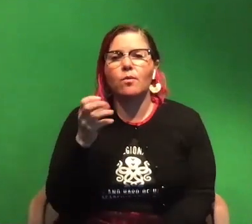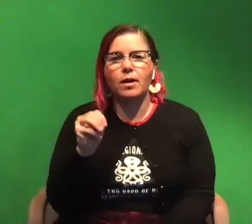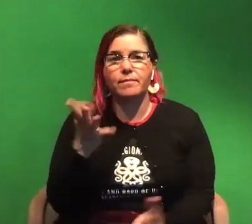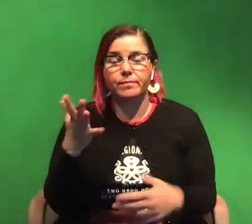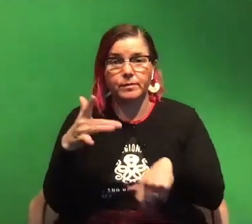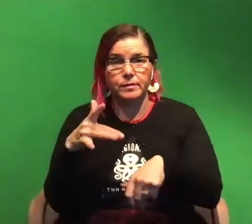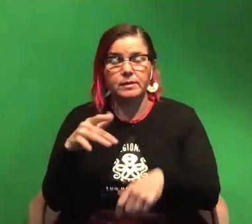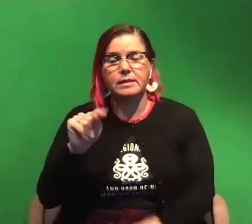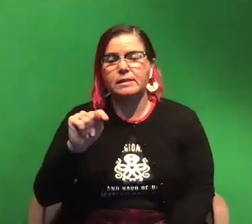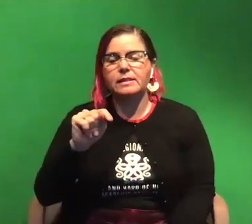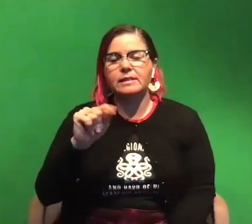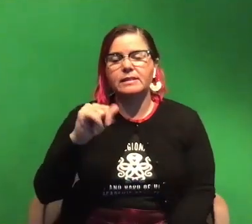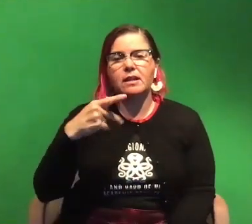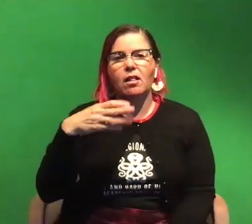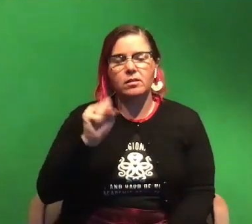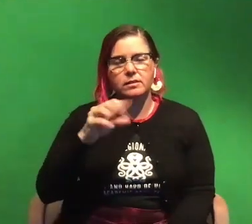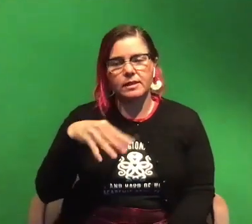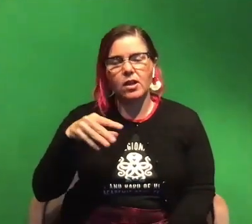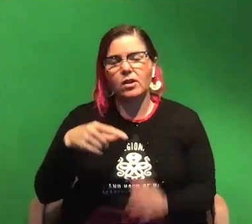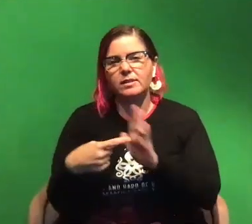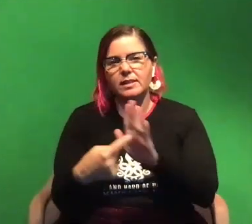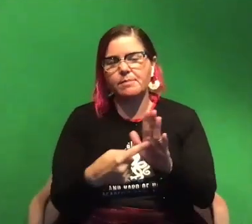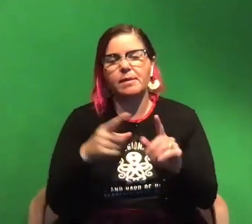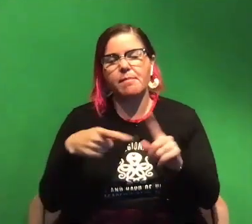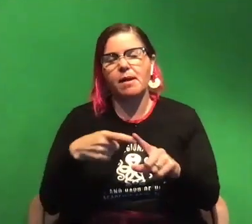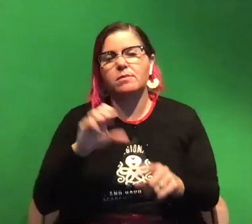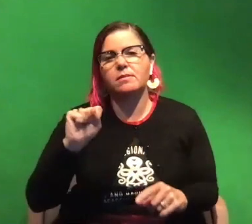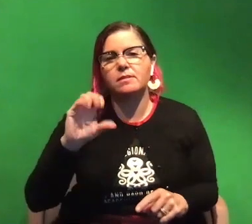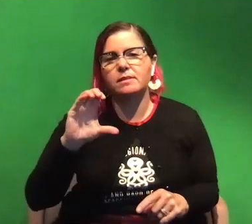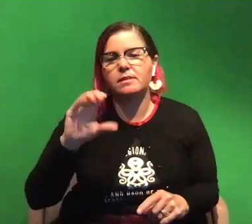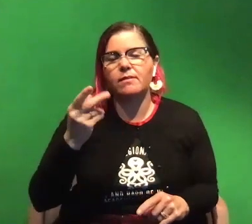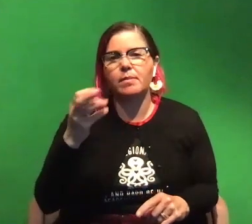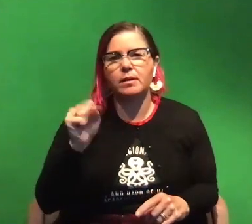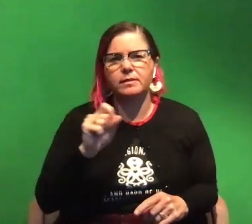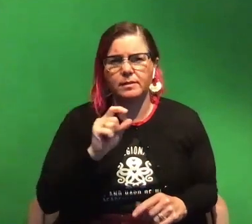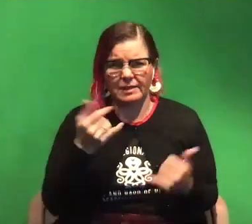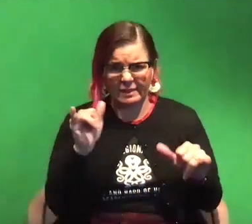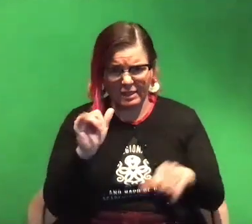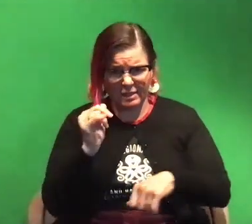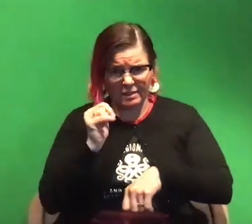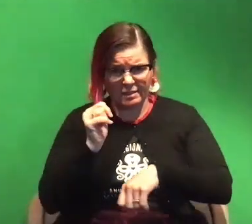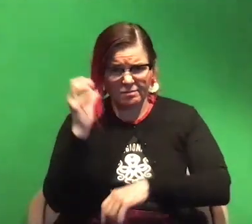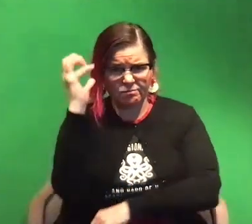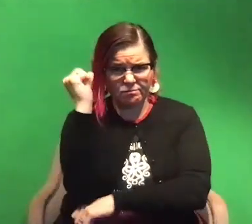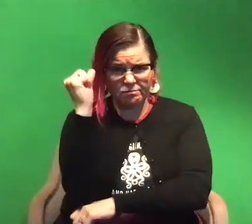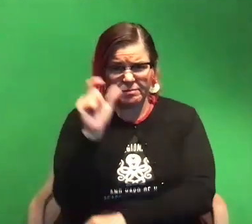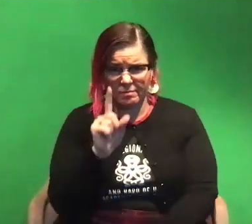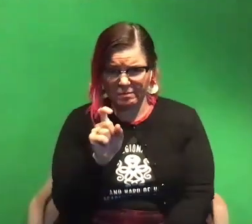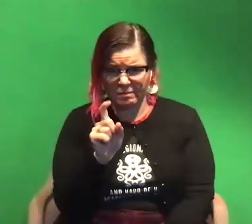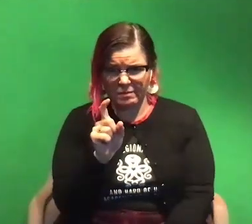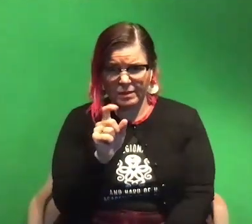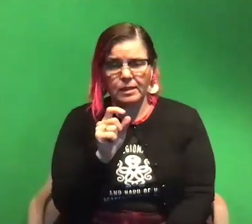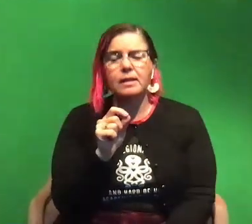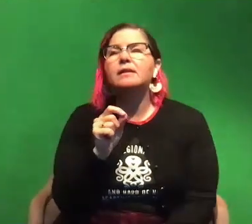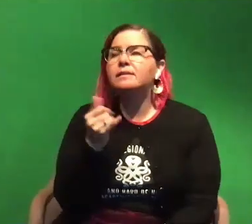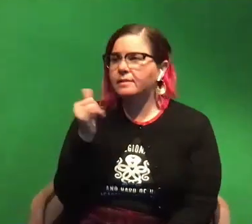the tentacles exhibit, that's all about cephalopods. I'm not sure if it's still there. Is it still there? It's